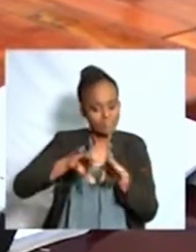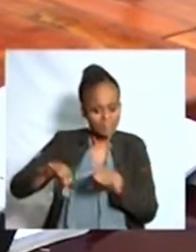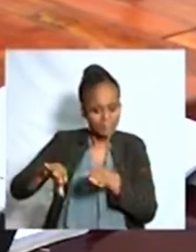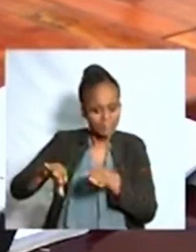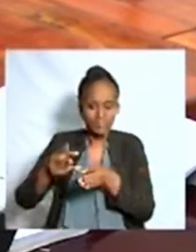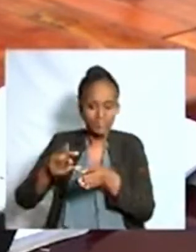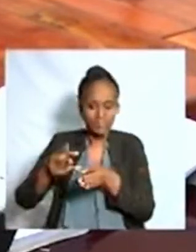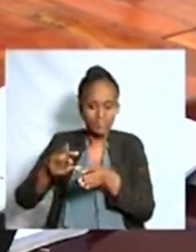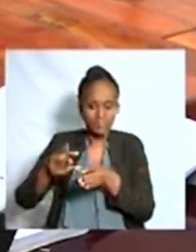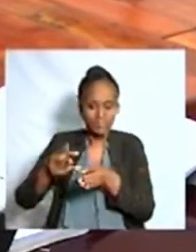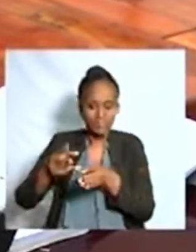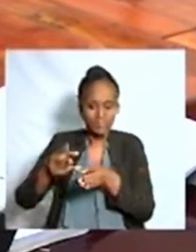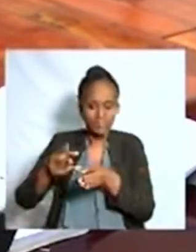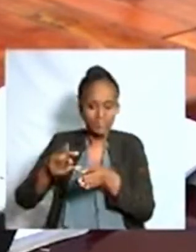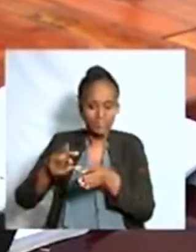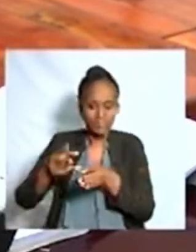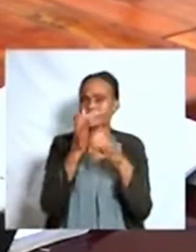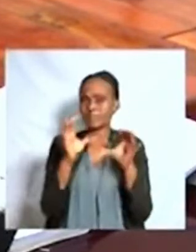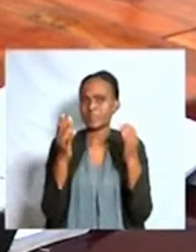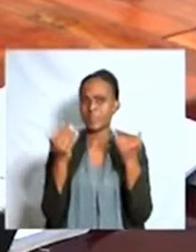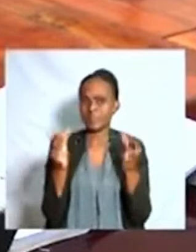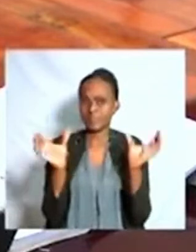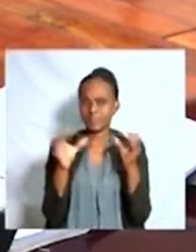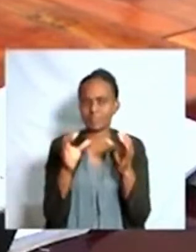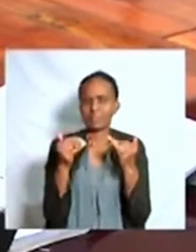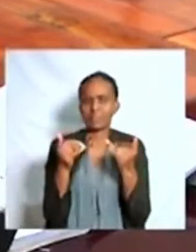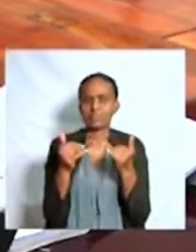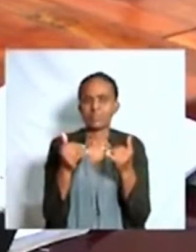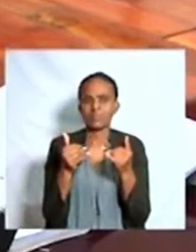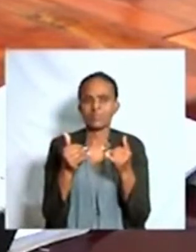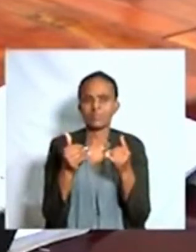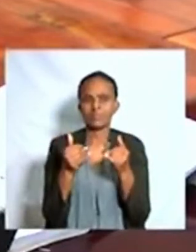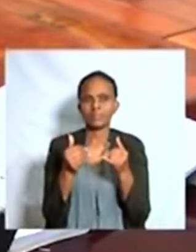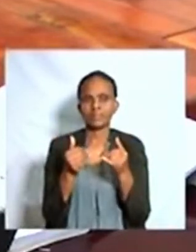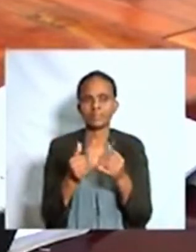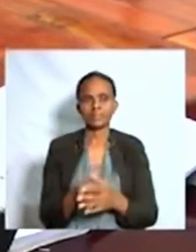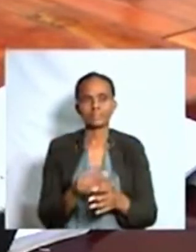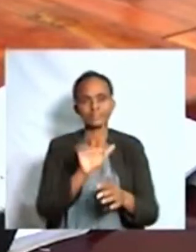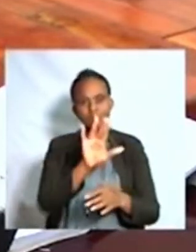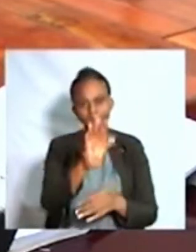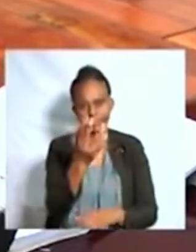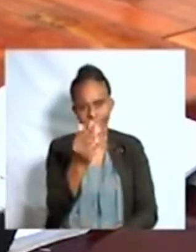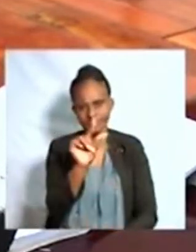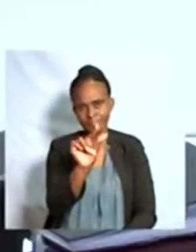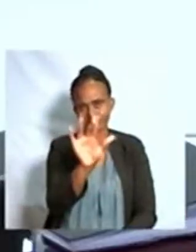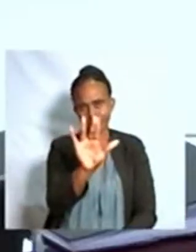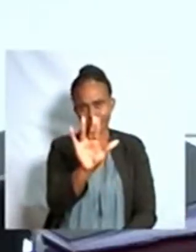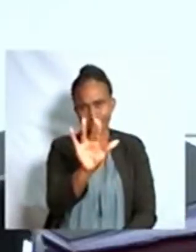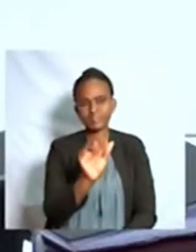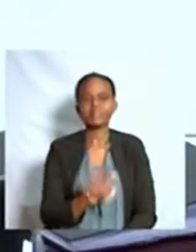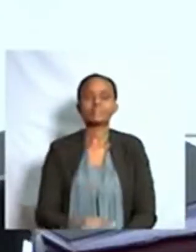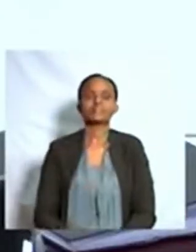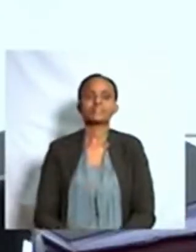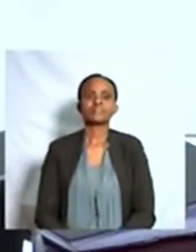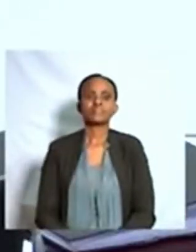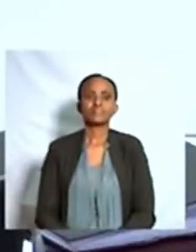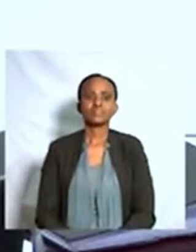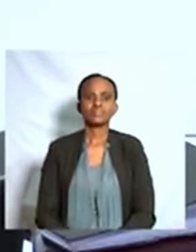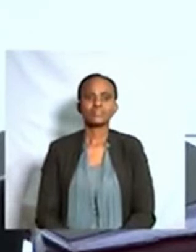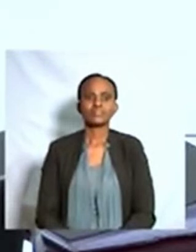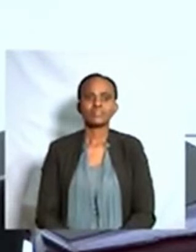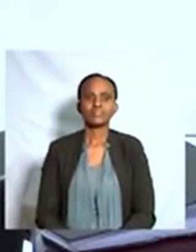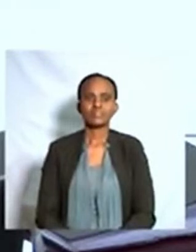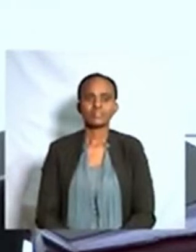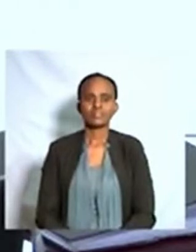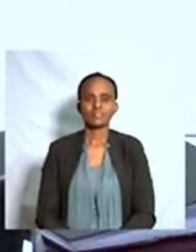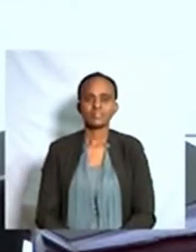at Chinsali Municipal Council. And no, just wait, let finish. Go ahead, please.